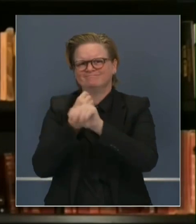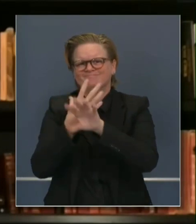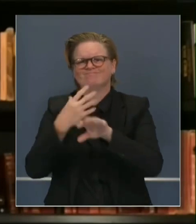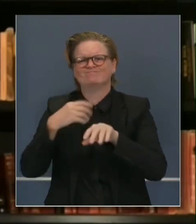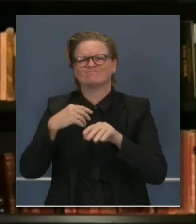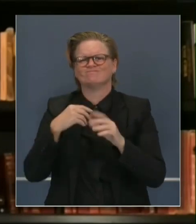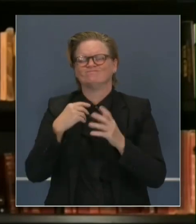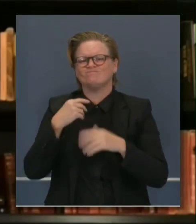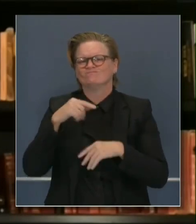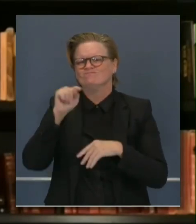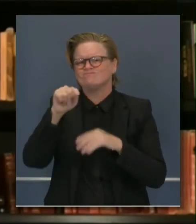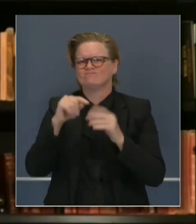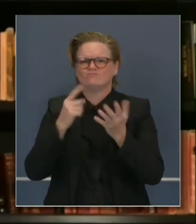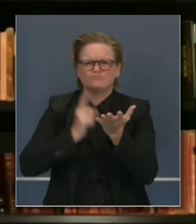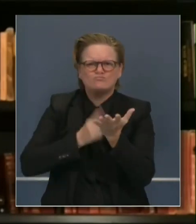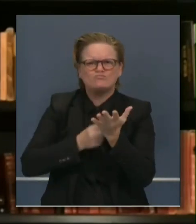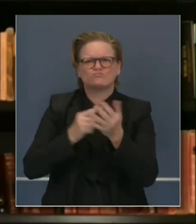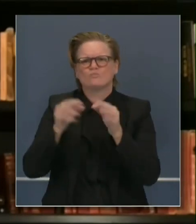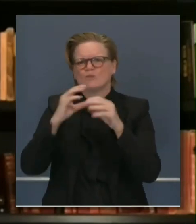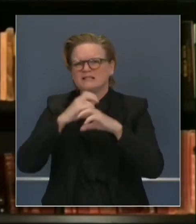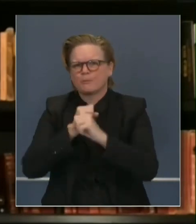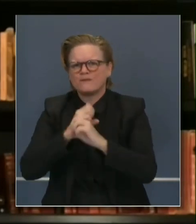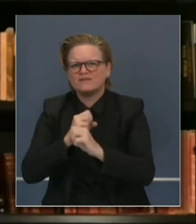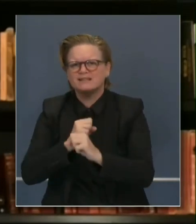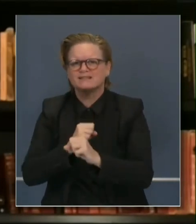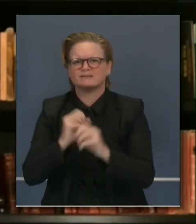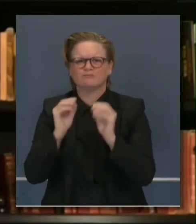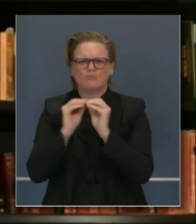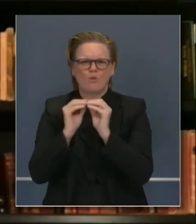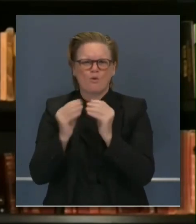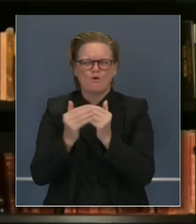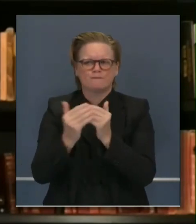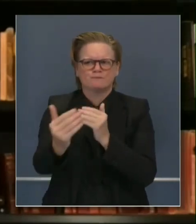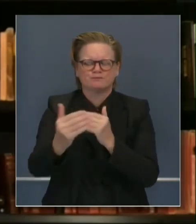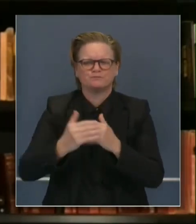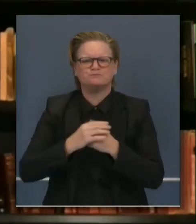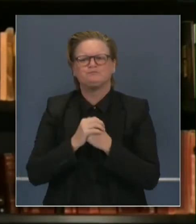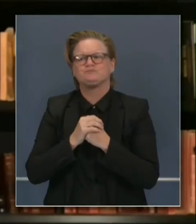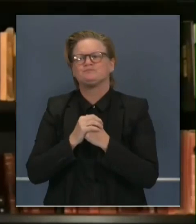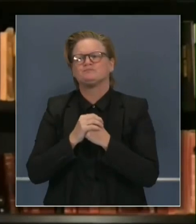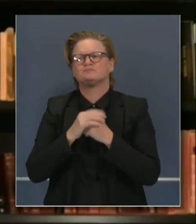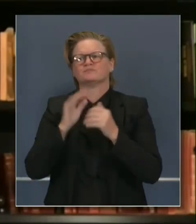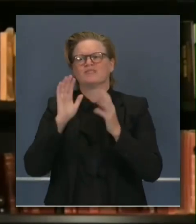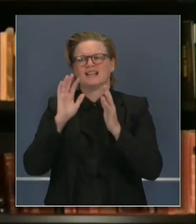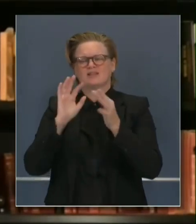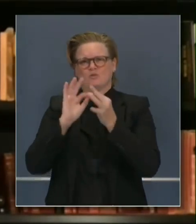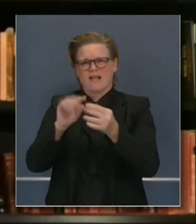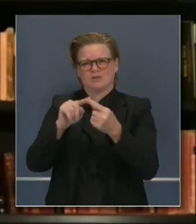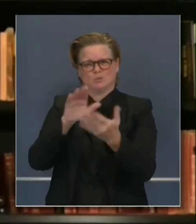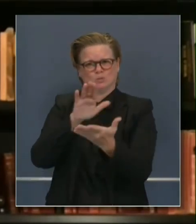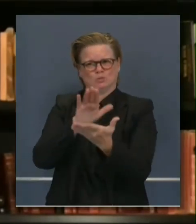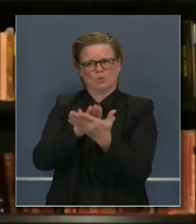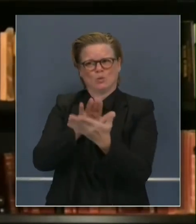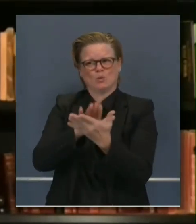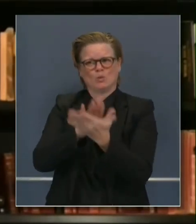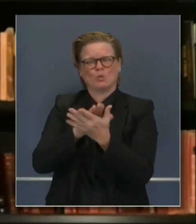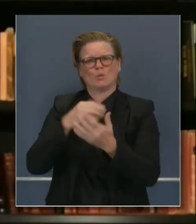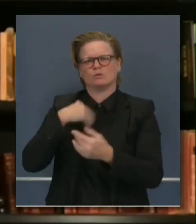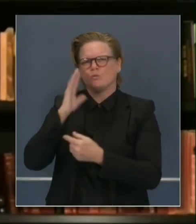on some updates from quarantine, previews and updates on issues related to schools. We look forward to